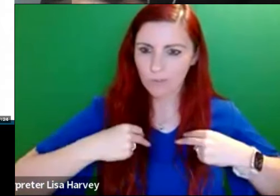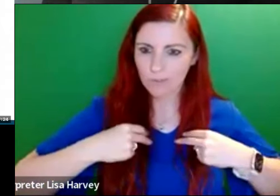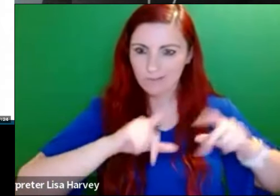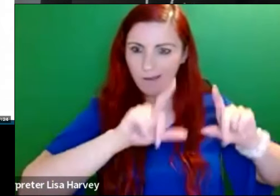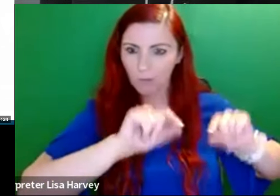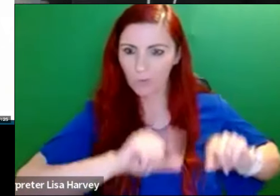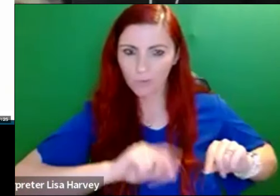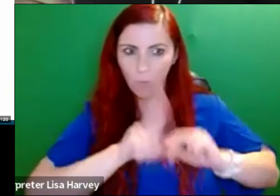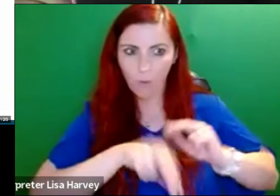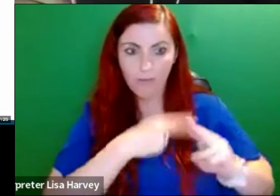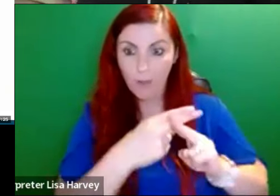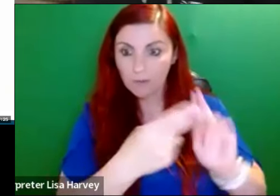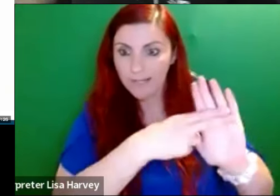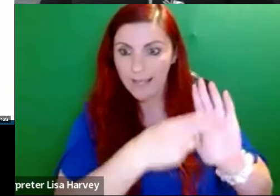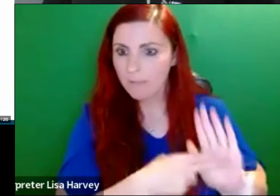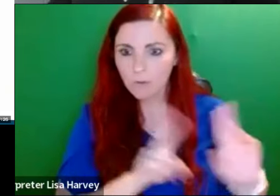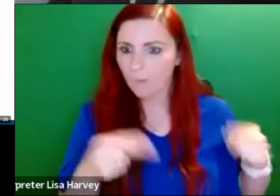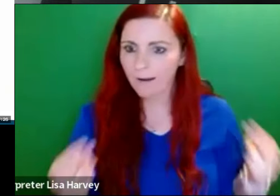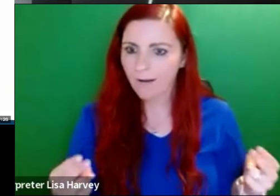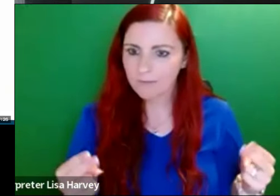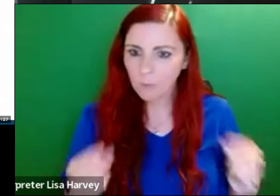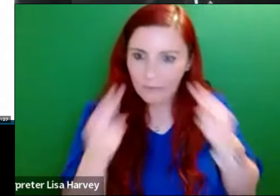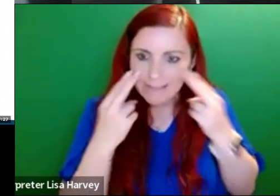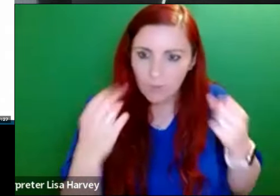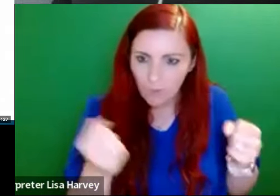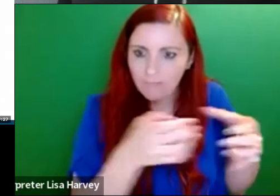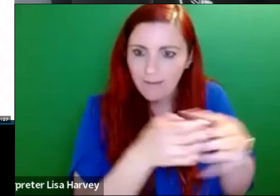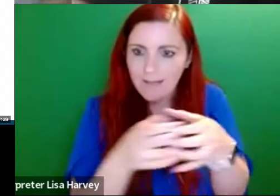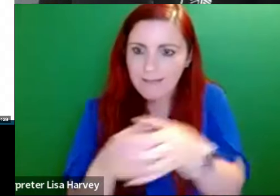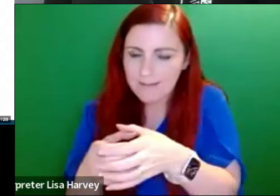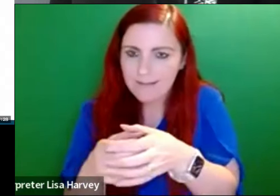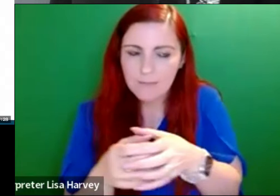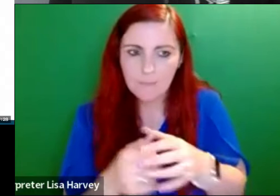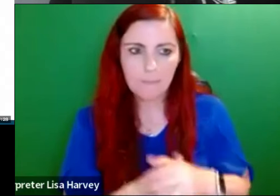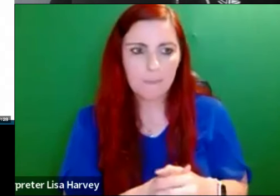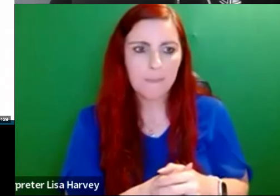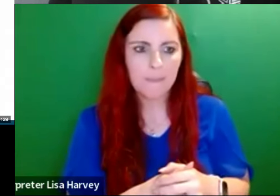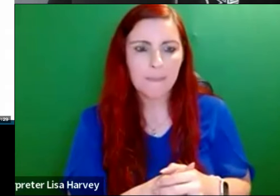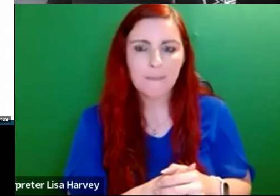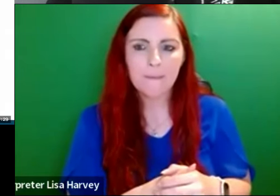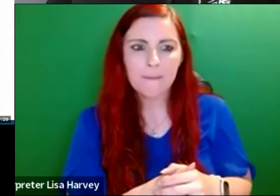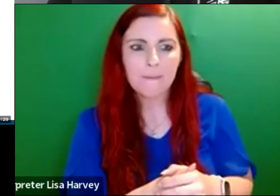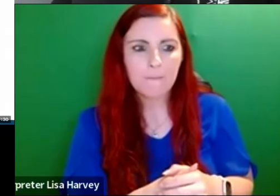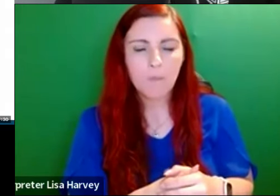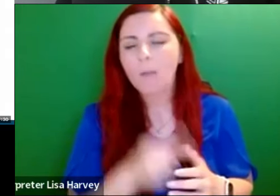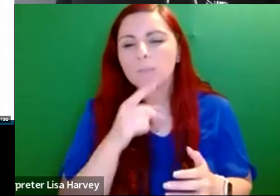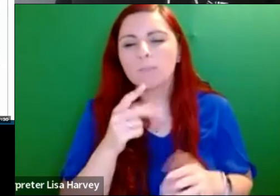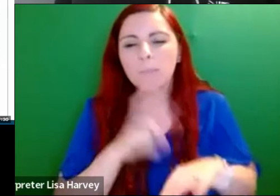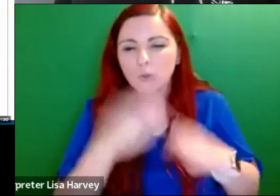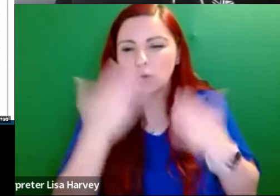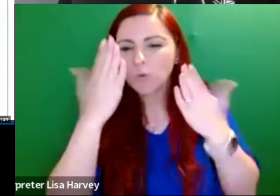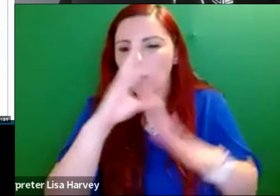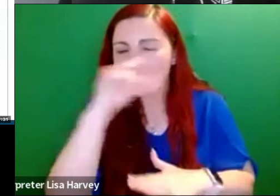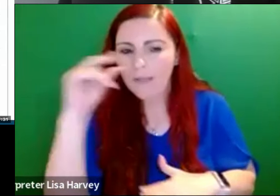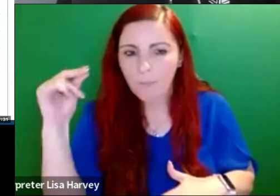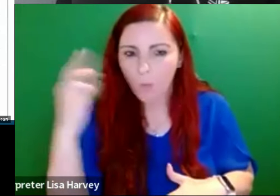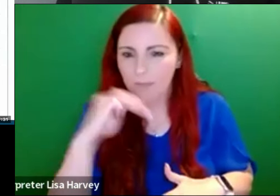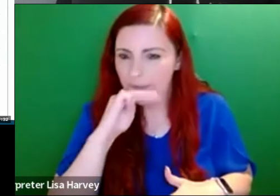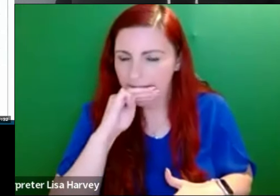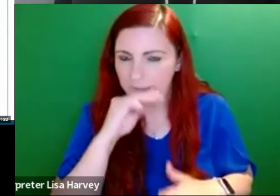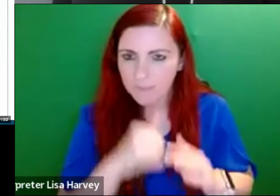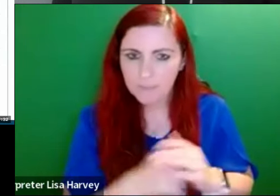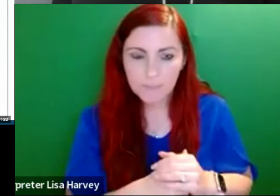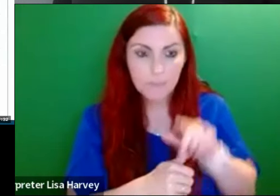without having these grammatical classes. So let me just, I suppose, explain that further with an example. So in